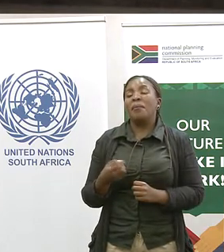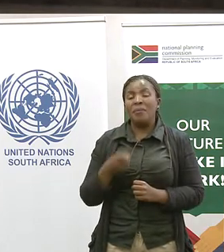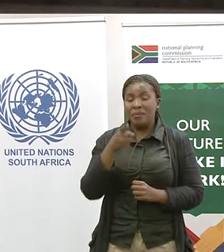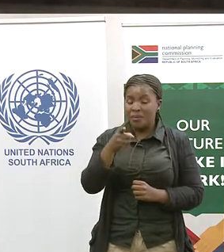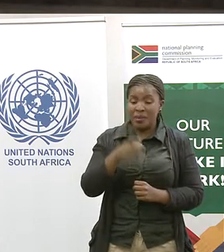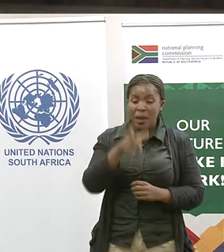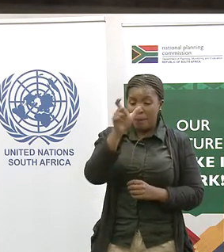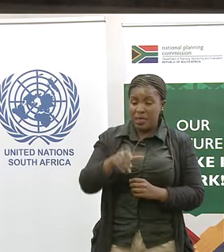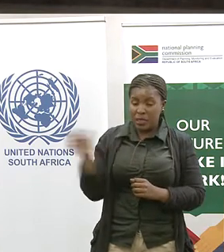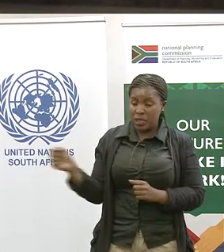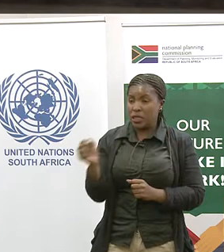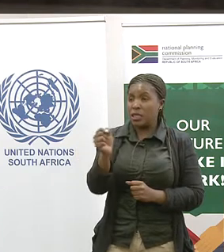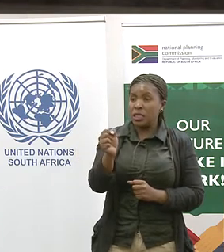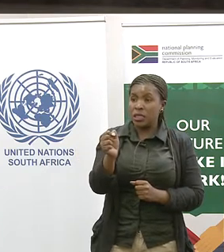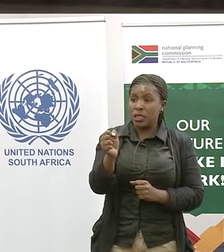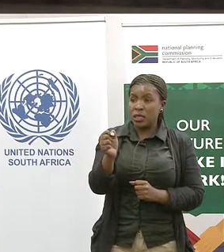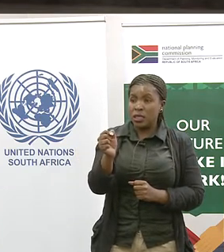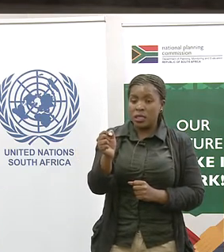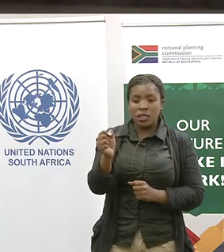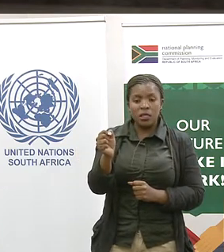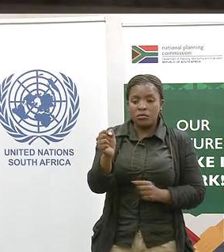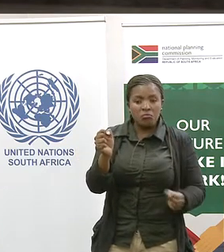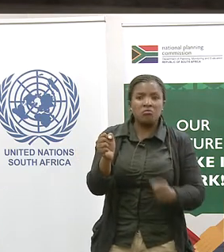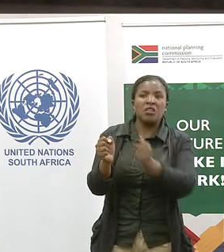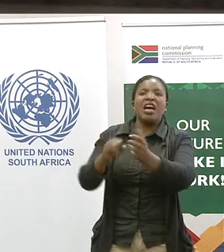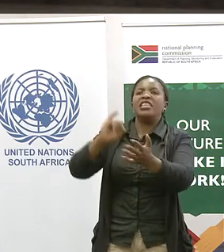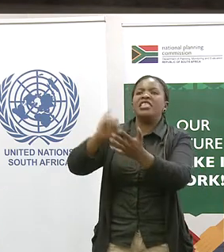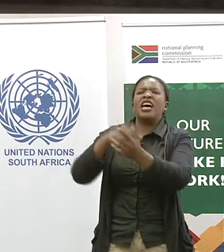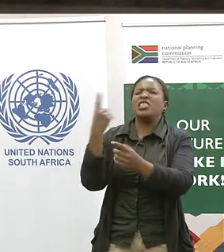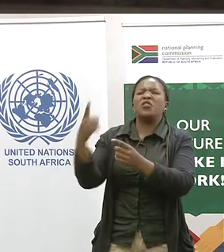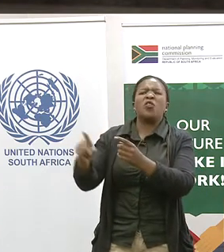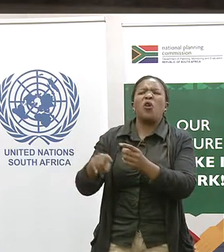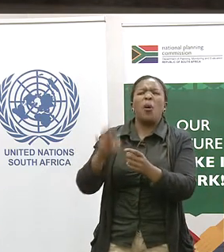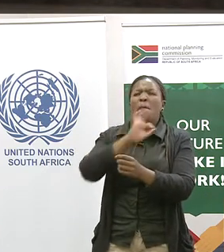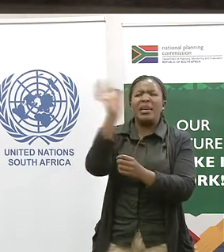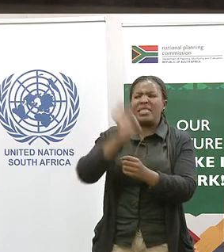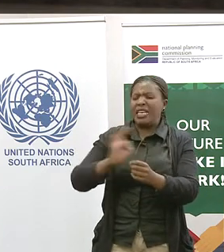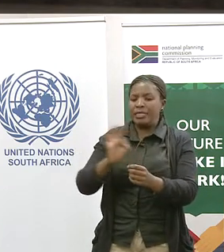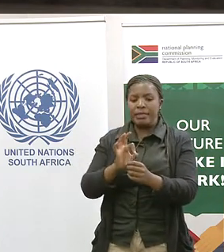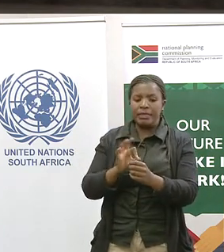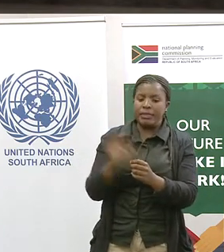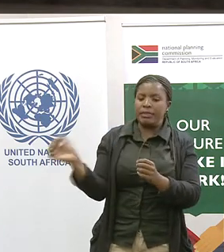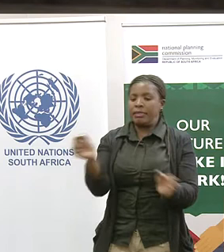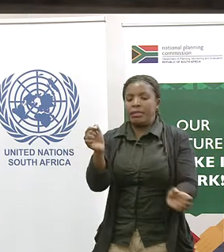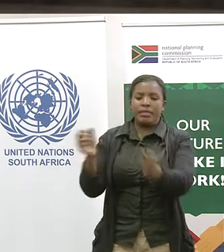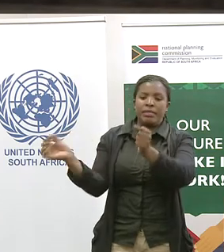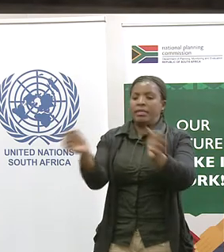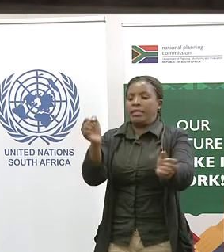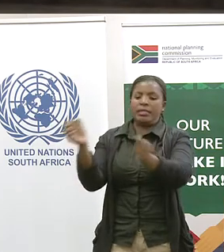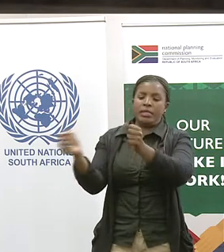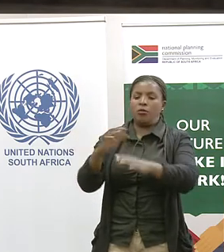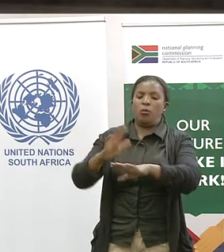employing a person to increase the number of percentage of employment is not helping the good living of a